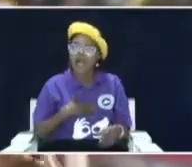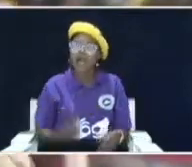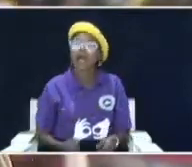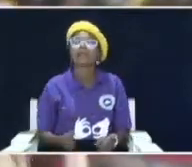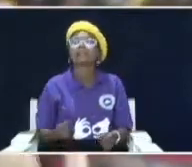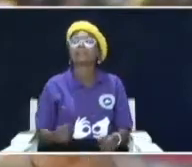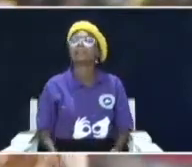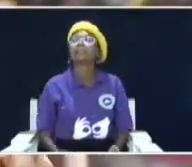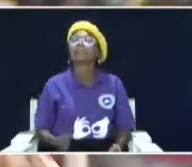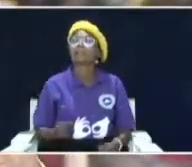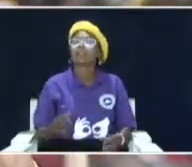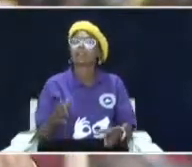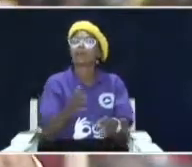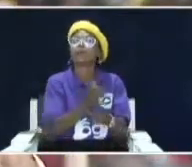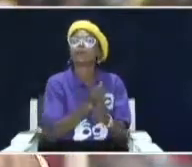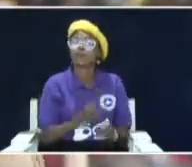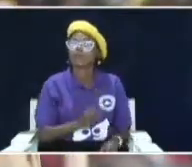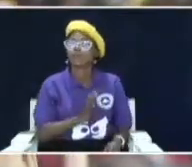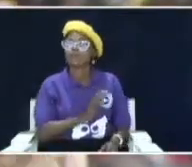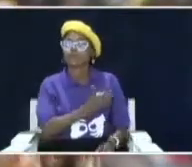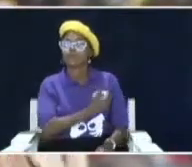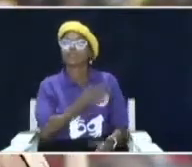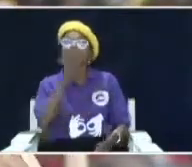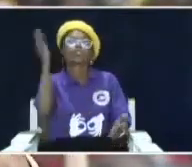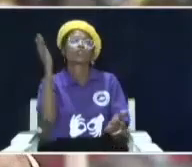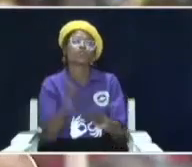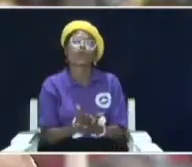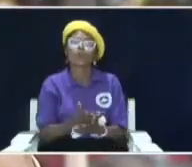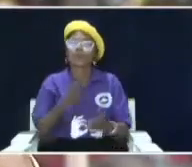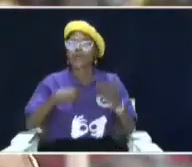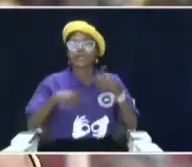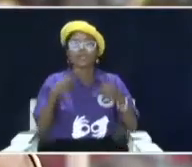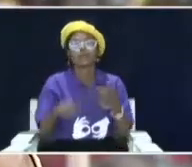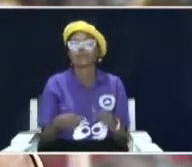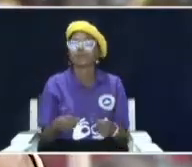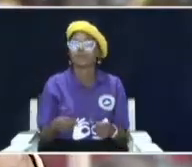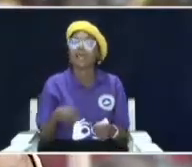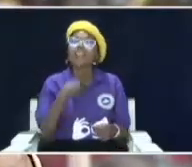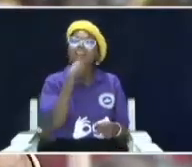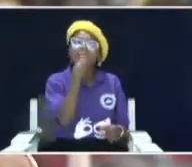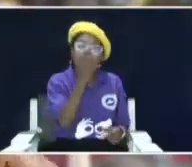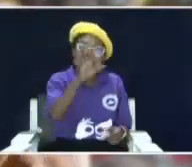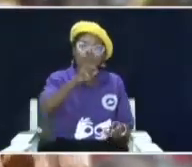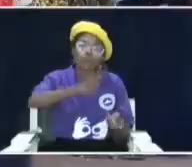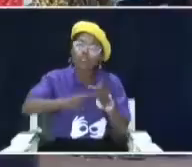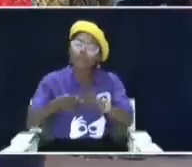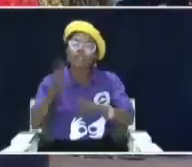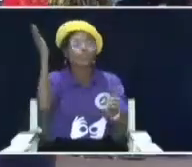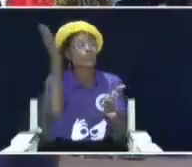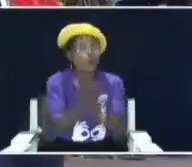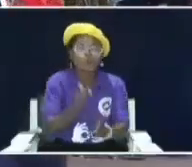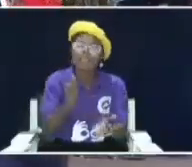No argument. Stop arguing. Tell your neighbor, stop that argument.